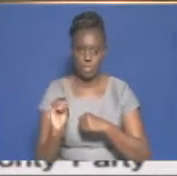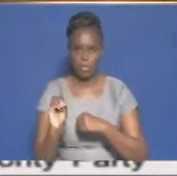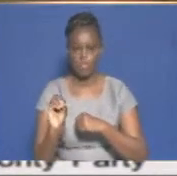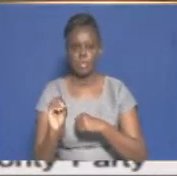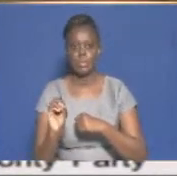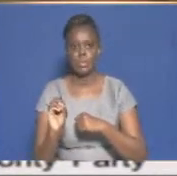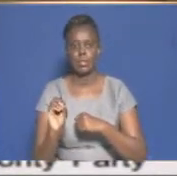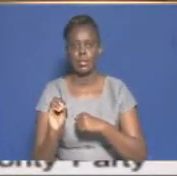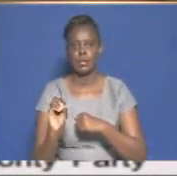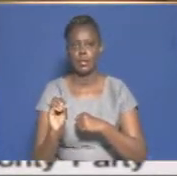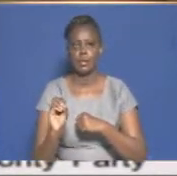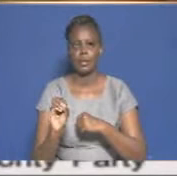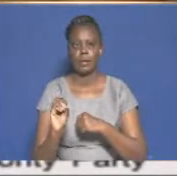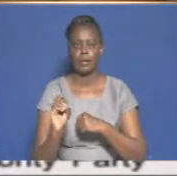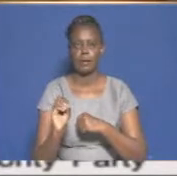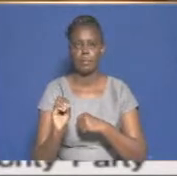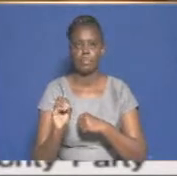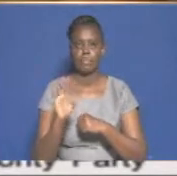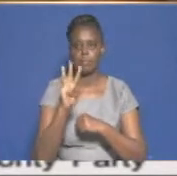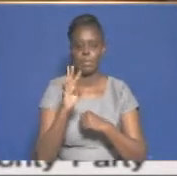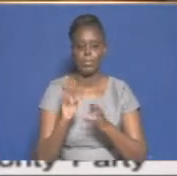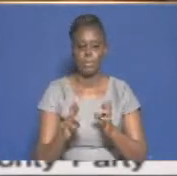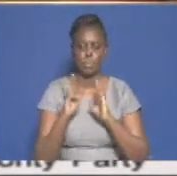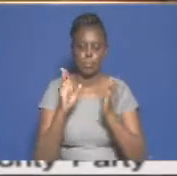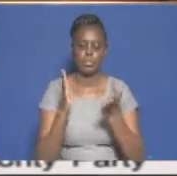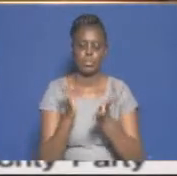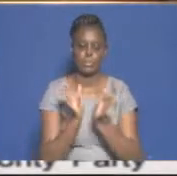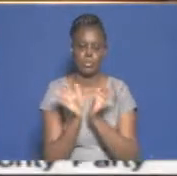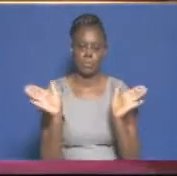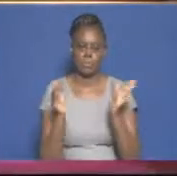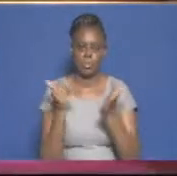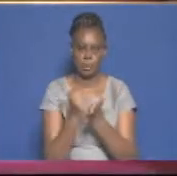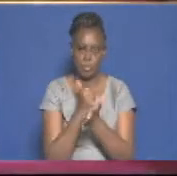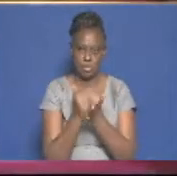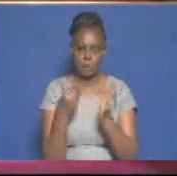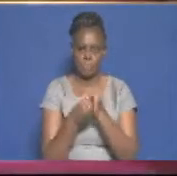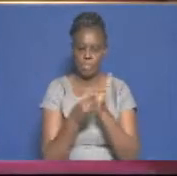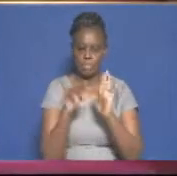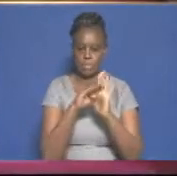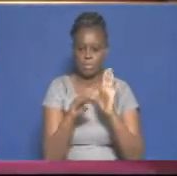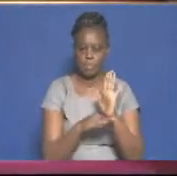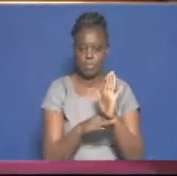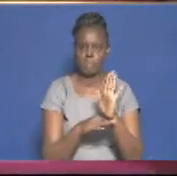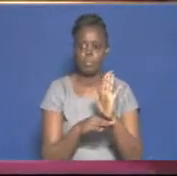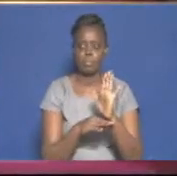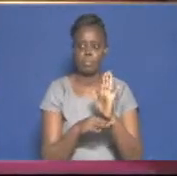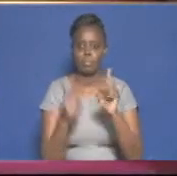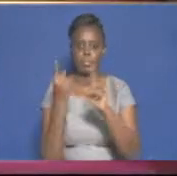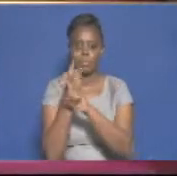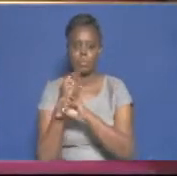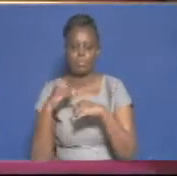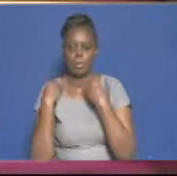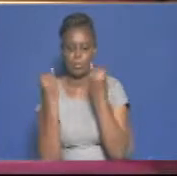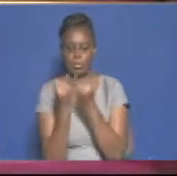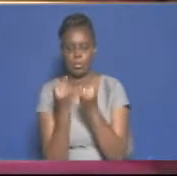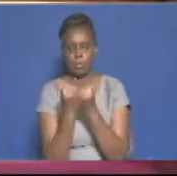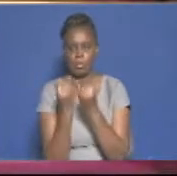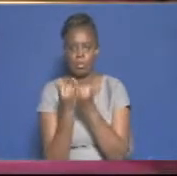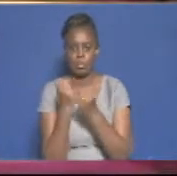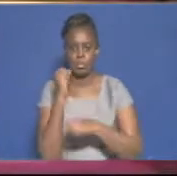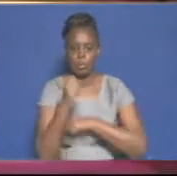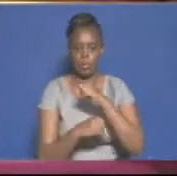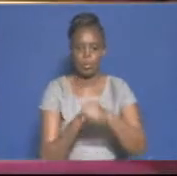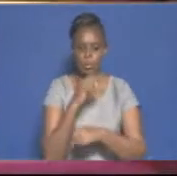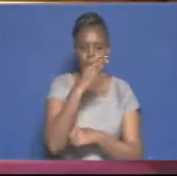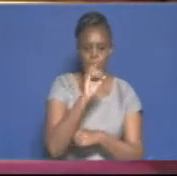therein. Number four, the reports of the Auditor General and financial statements in respect of the following institutions for the year ended